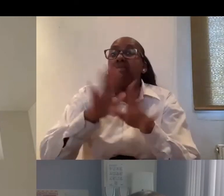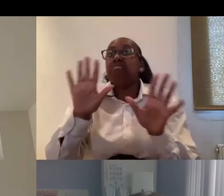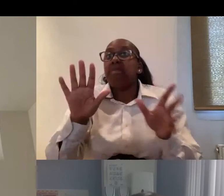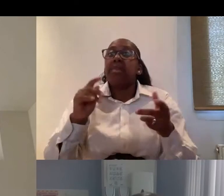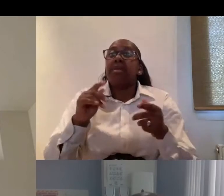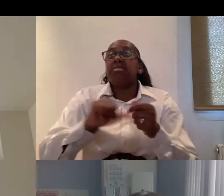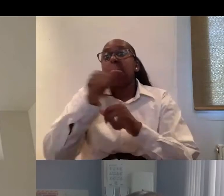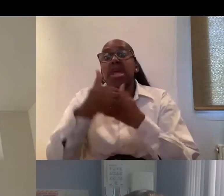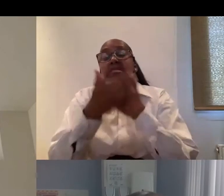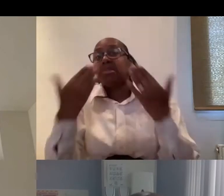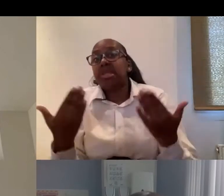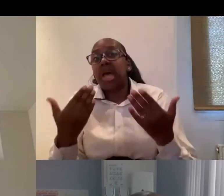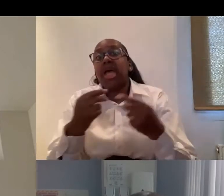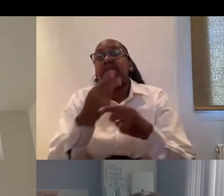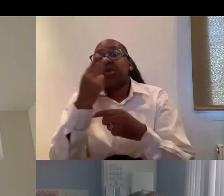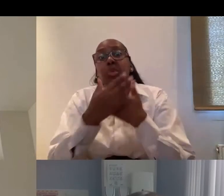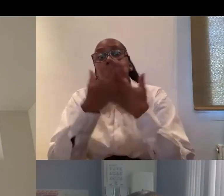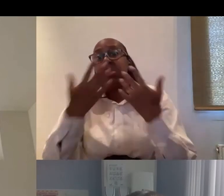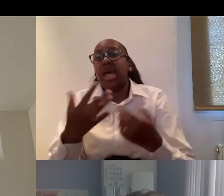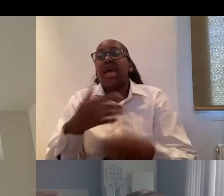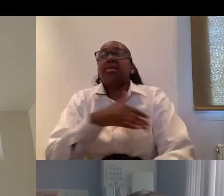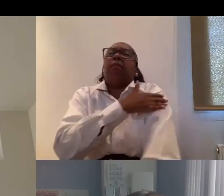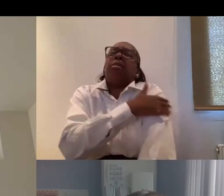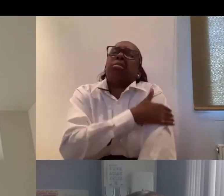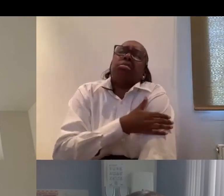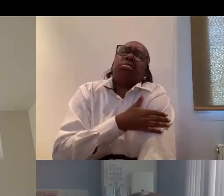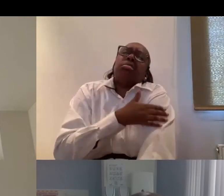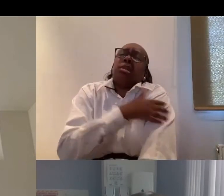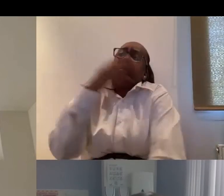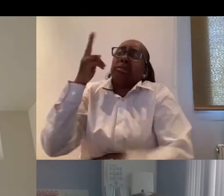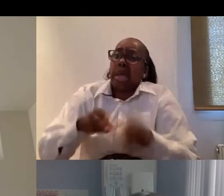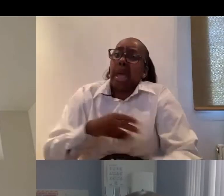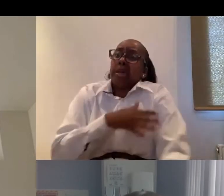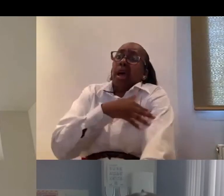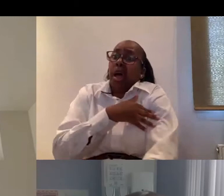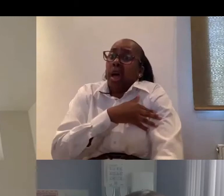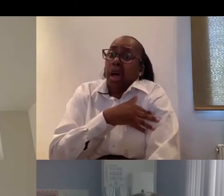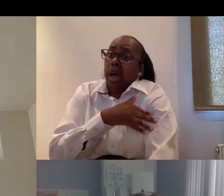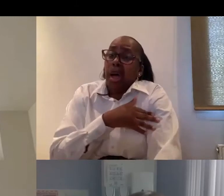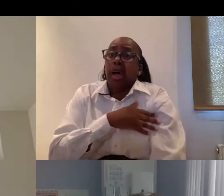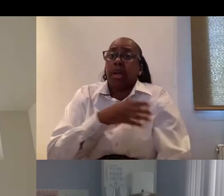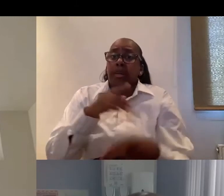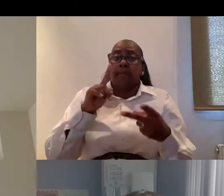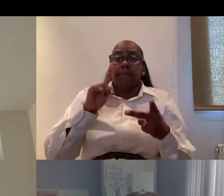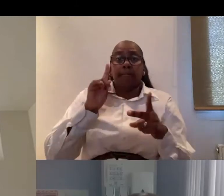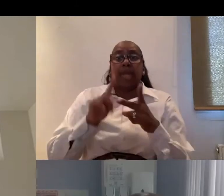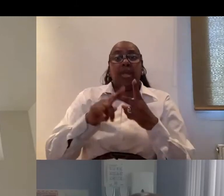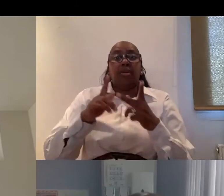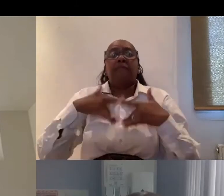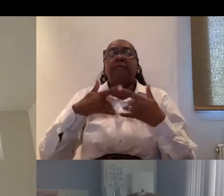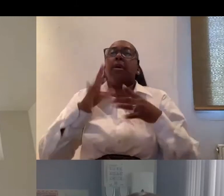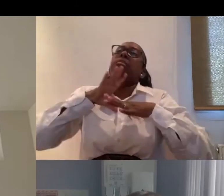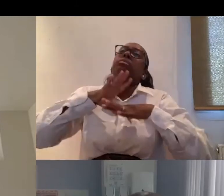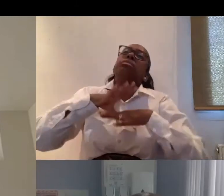the following day for the next couple of days can feel like you've got a bit of a dead arm. Next day, typically, again, you can feel quite